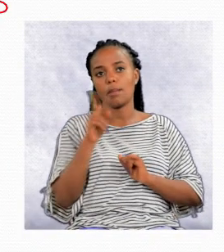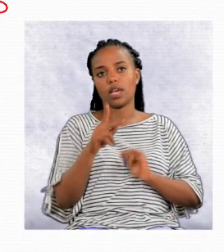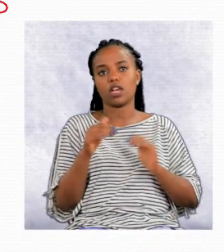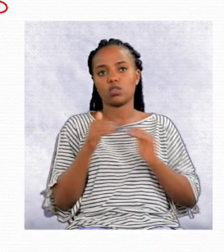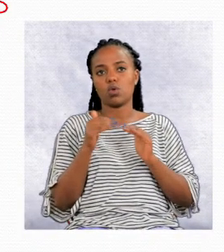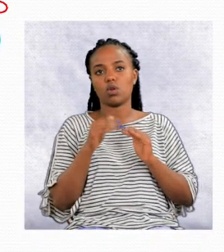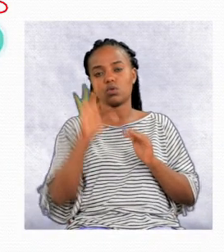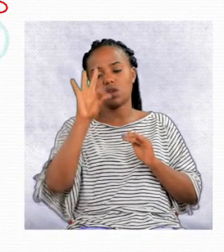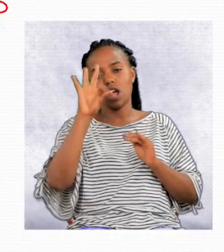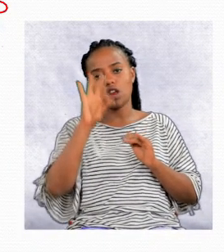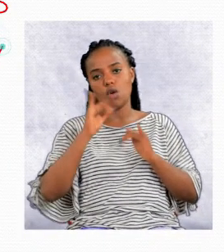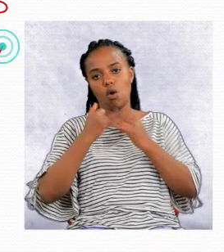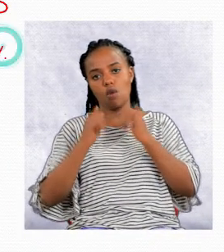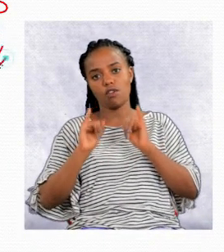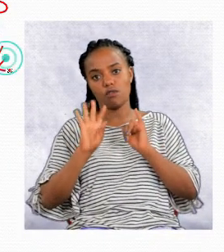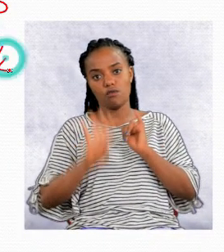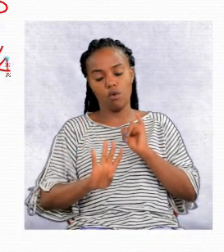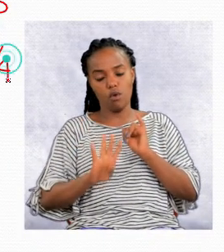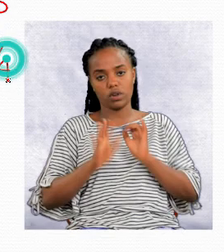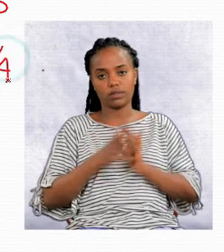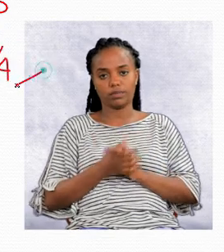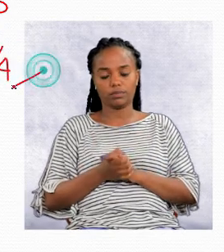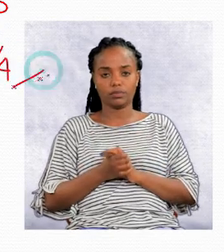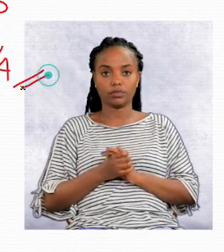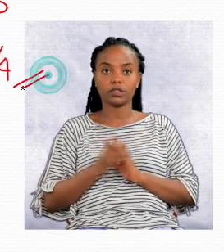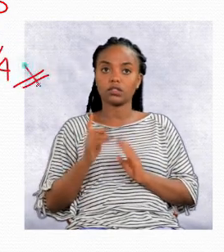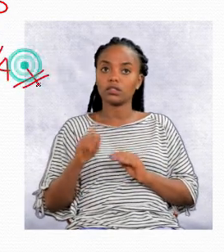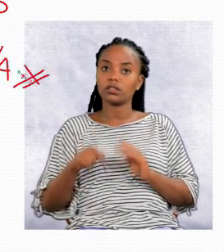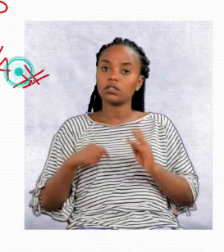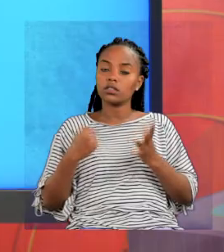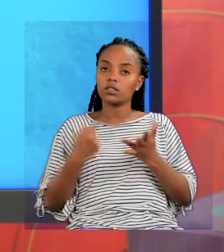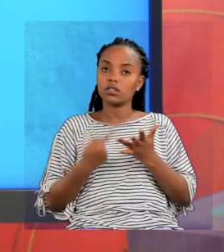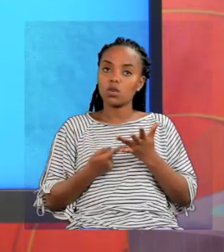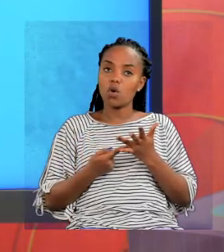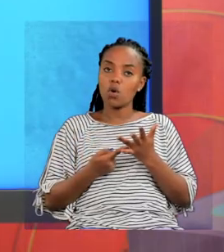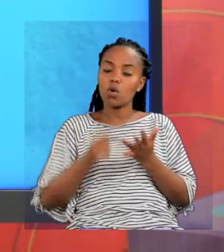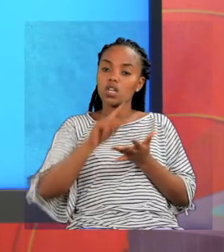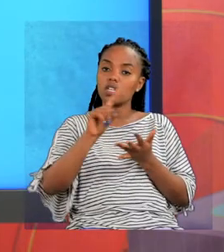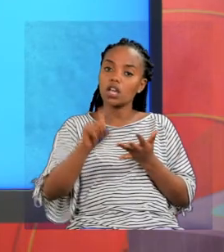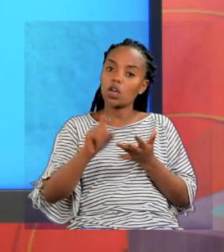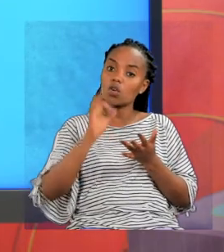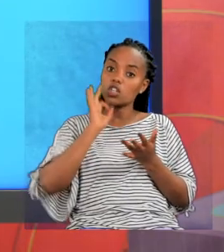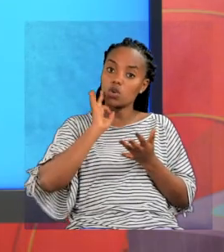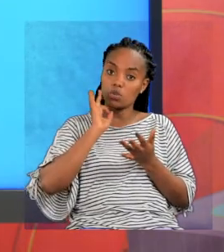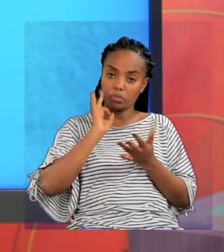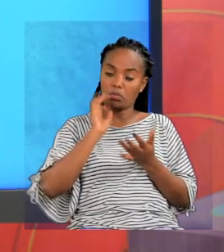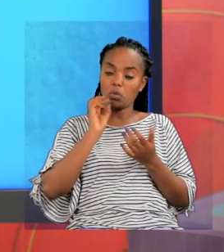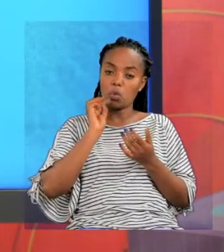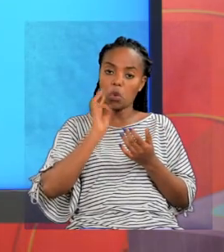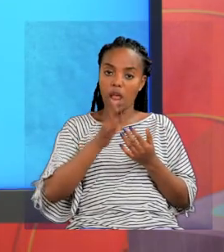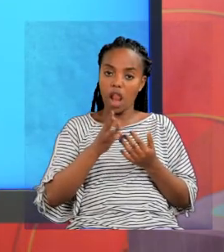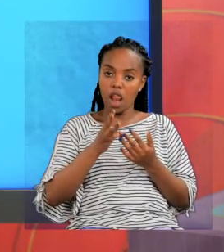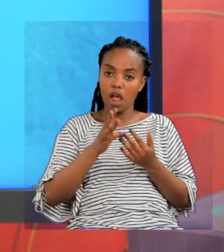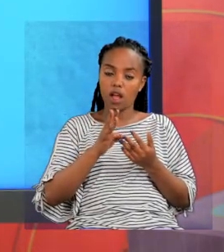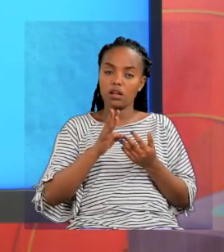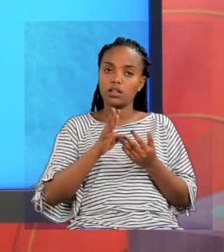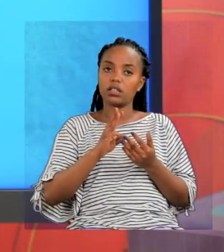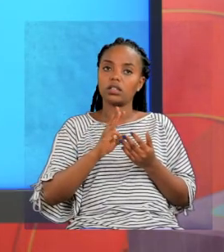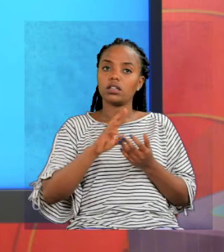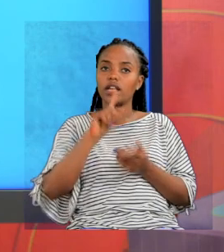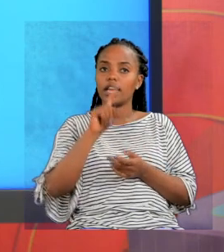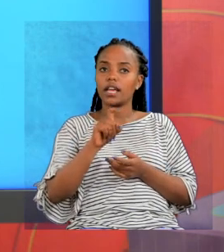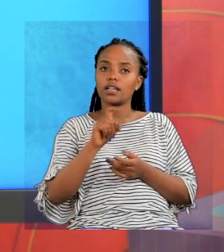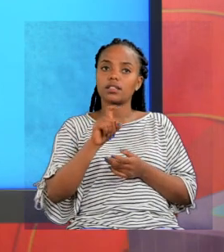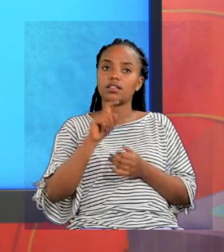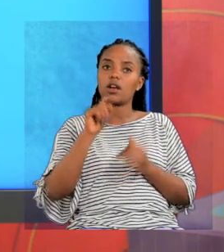9 over 4. So the equation will be this,